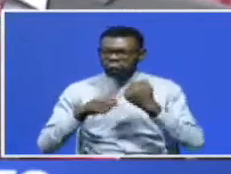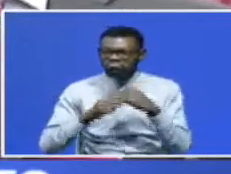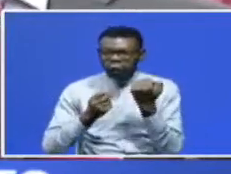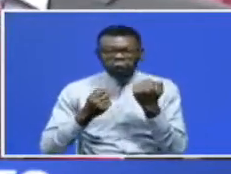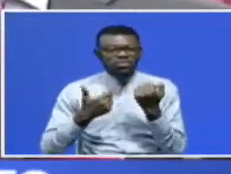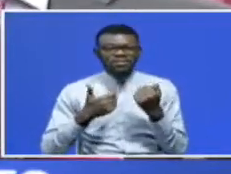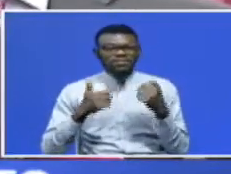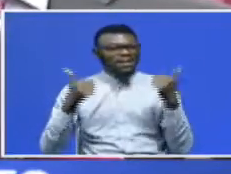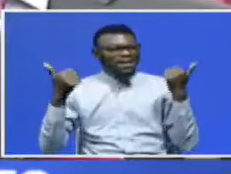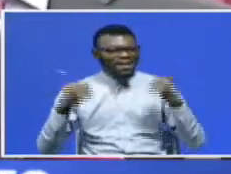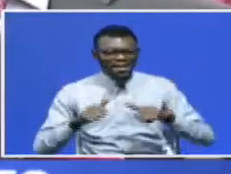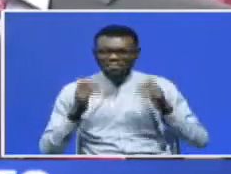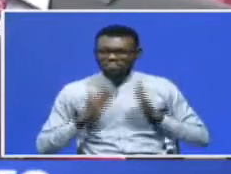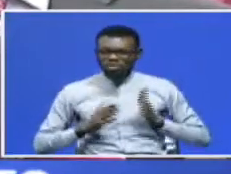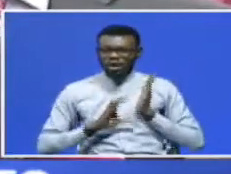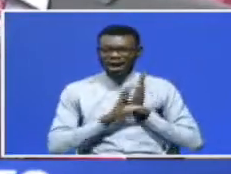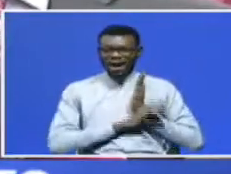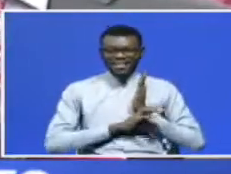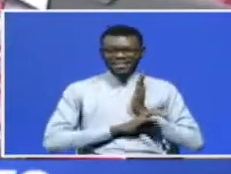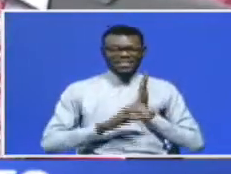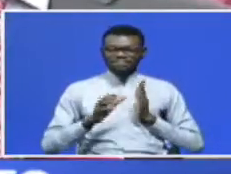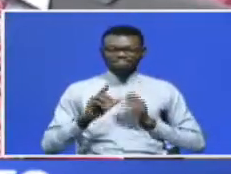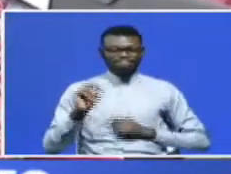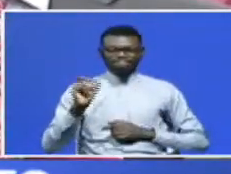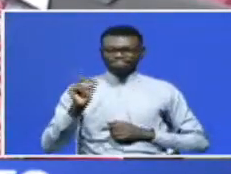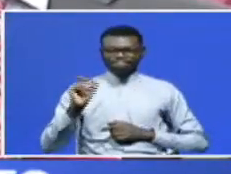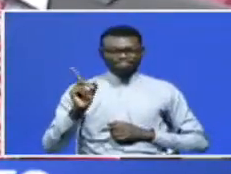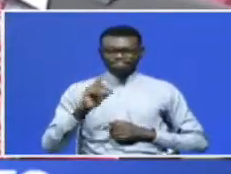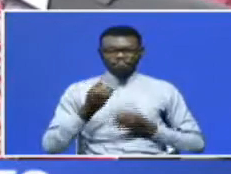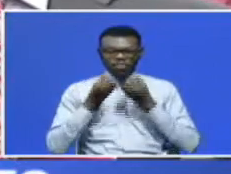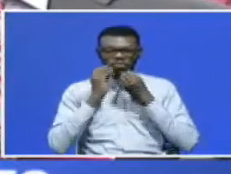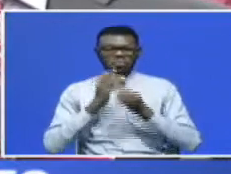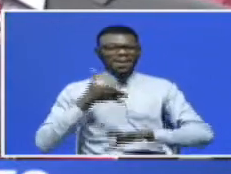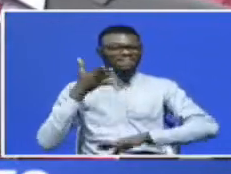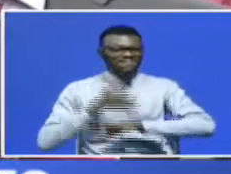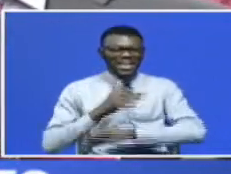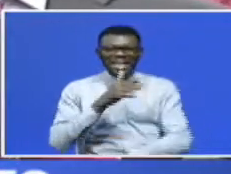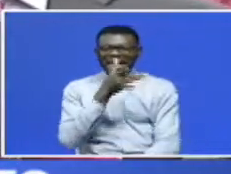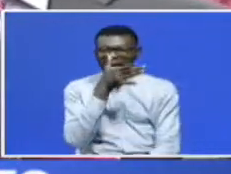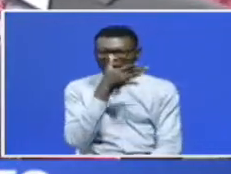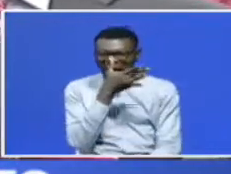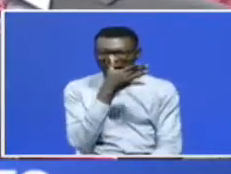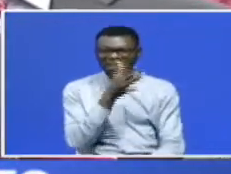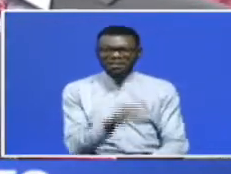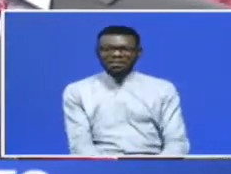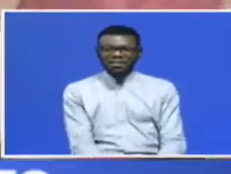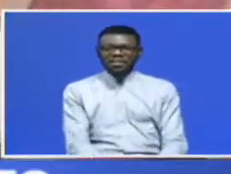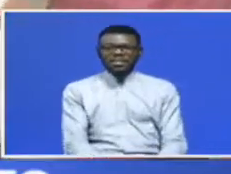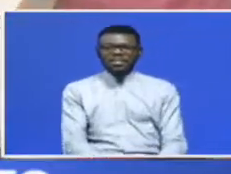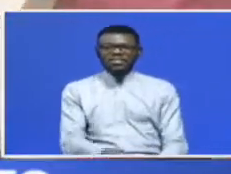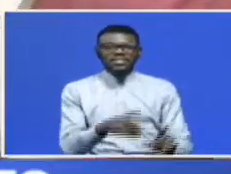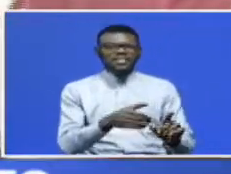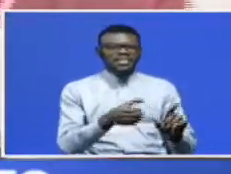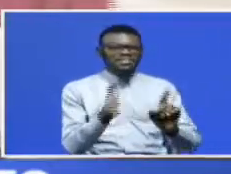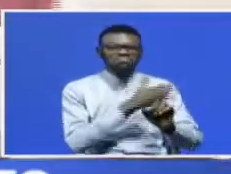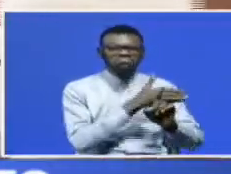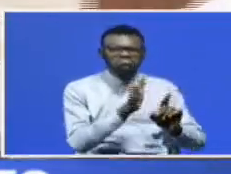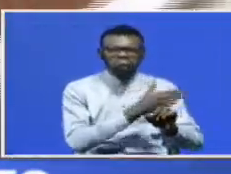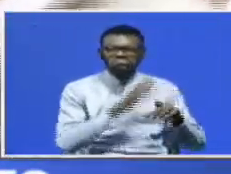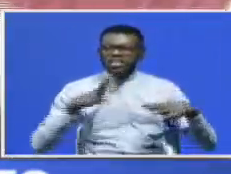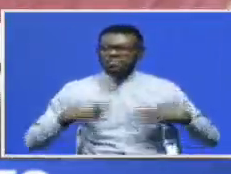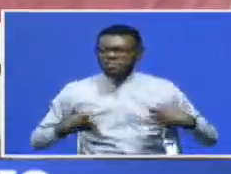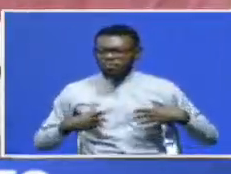in this country on the basis of falsehoods, lies, or incitement. Kalonzo, through